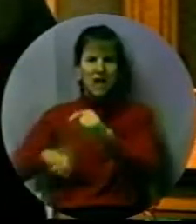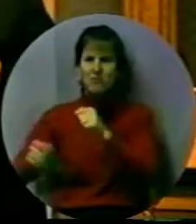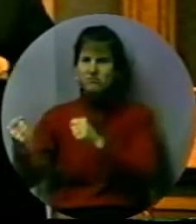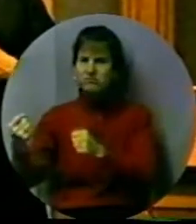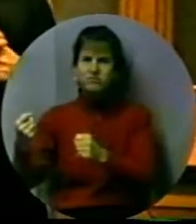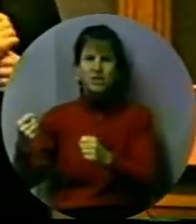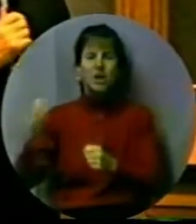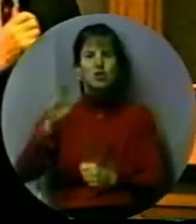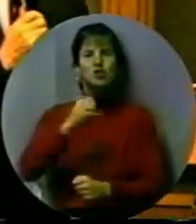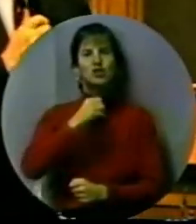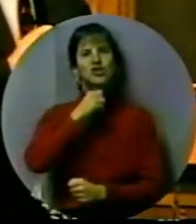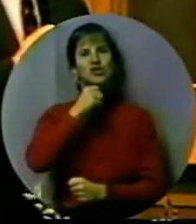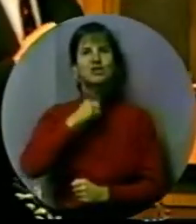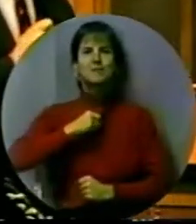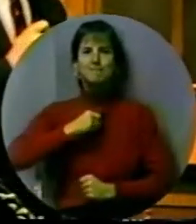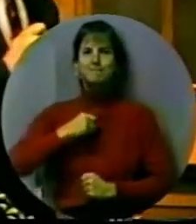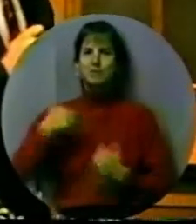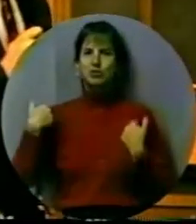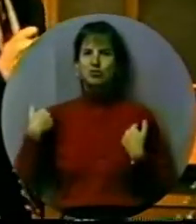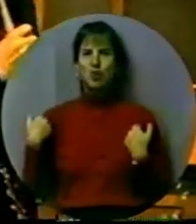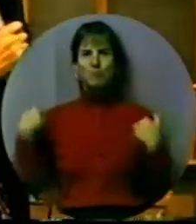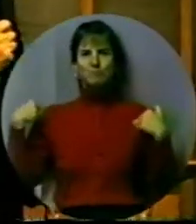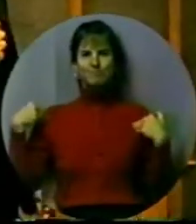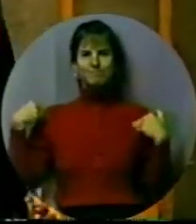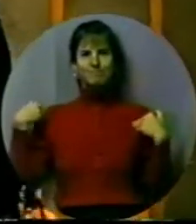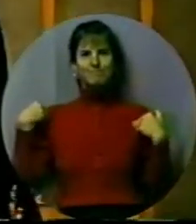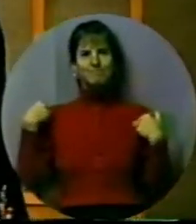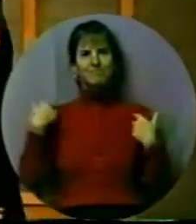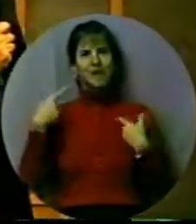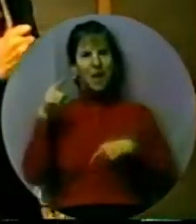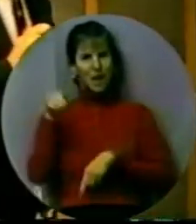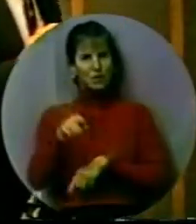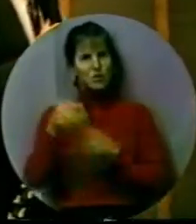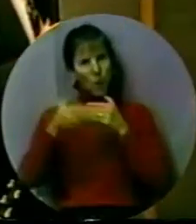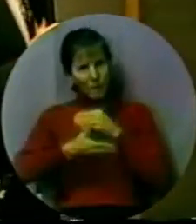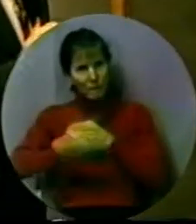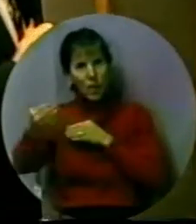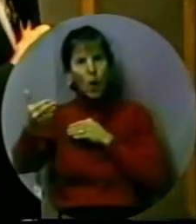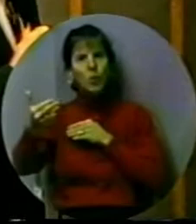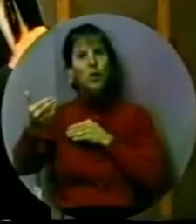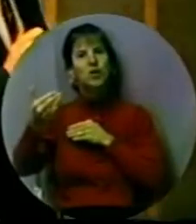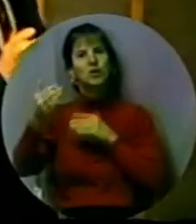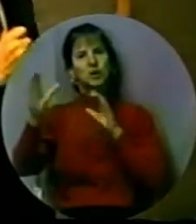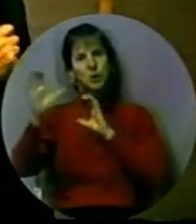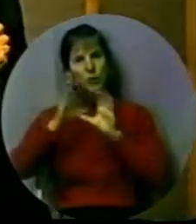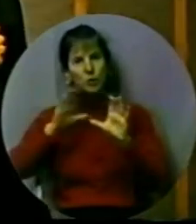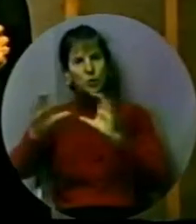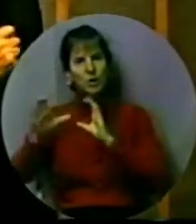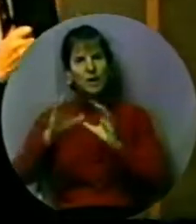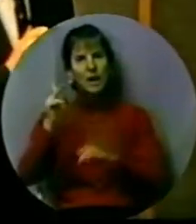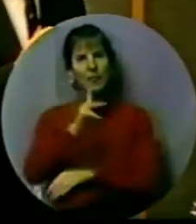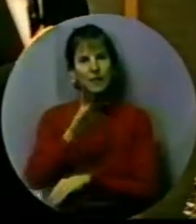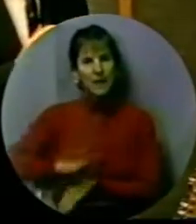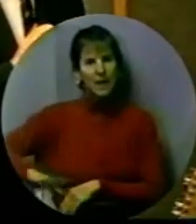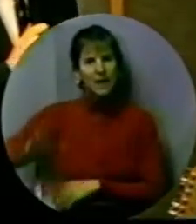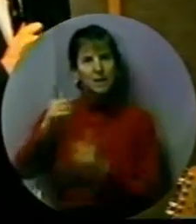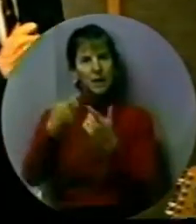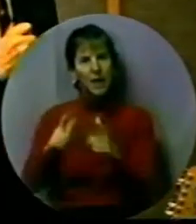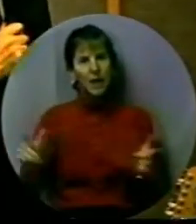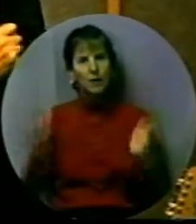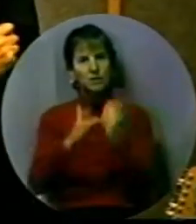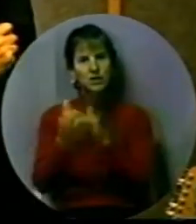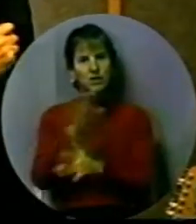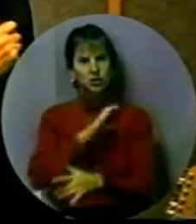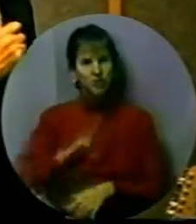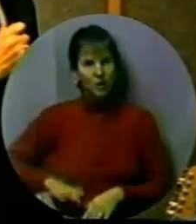your chin is up and your shoulders are erect, and you go forward communicating the kingdom language of